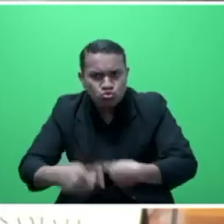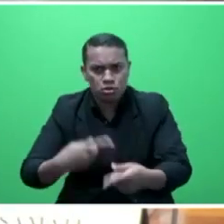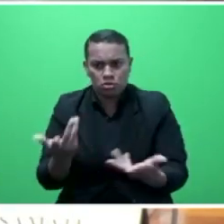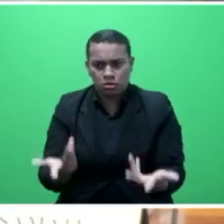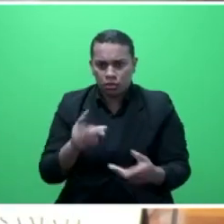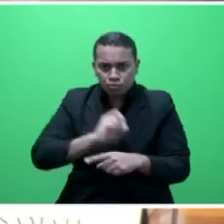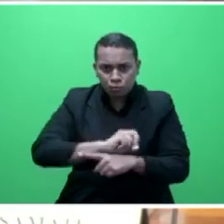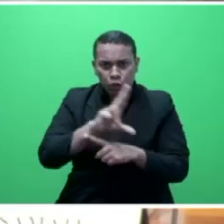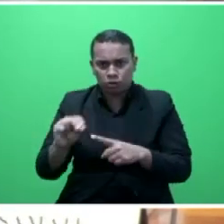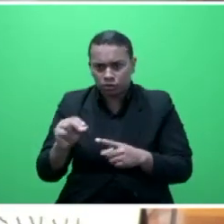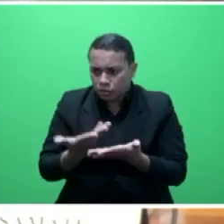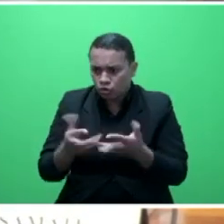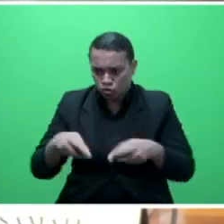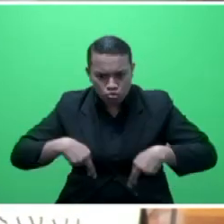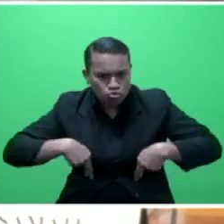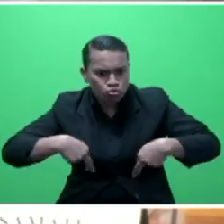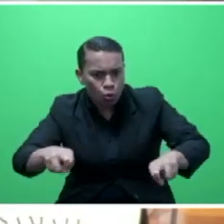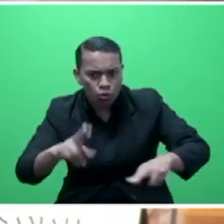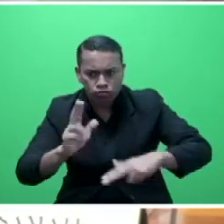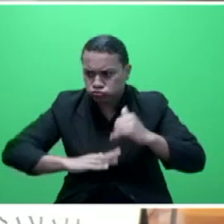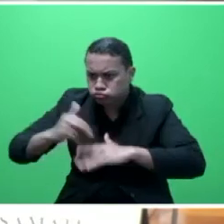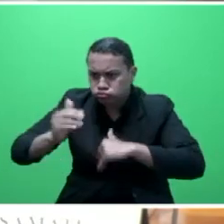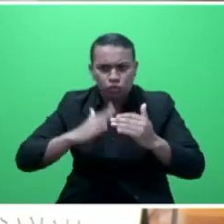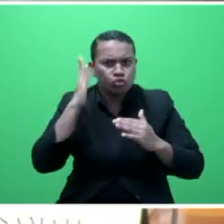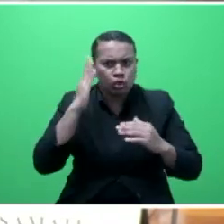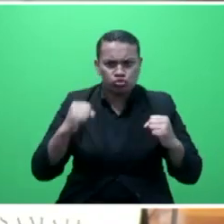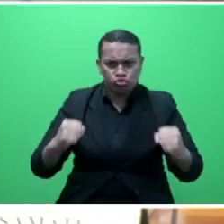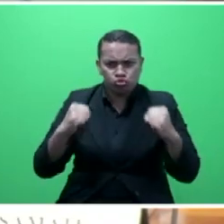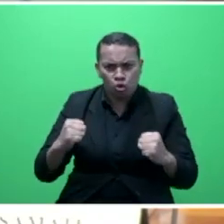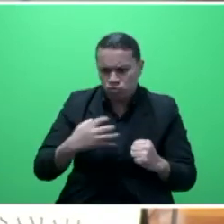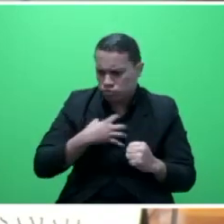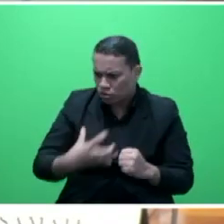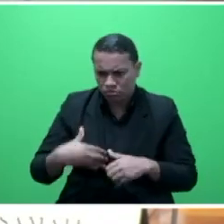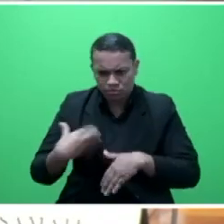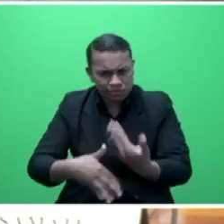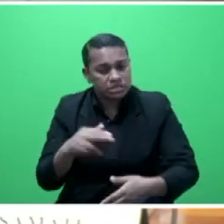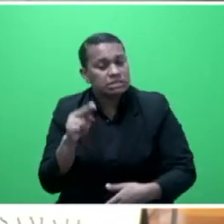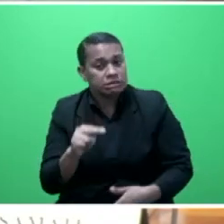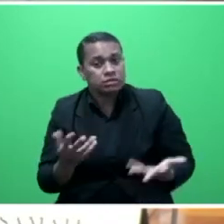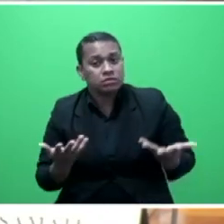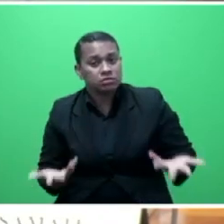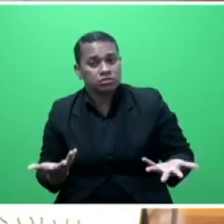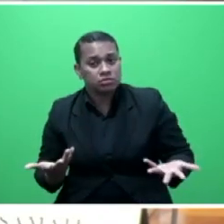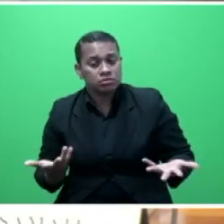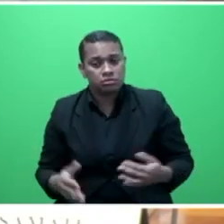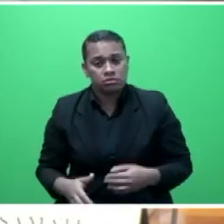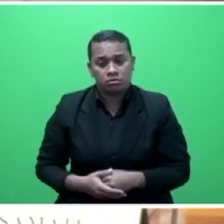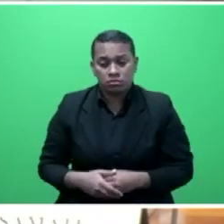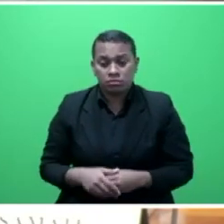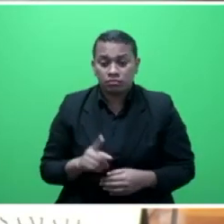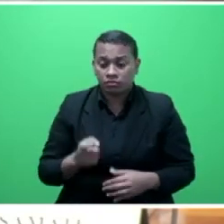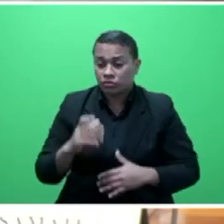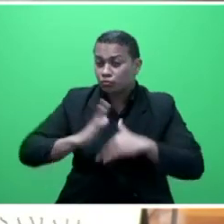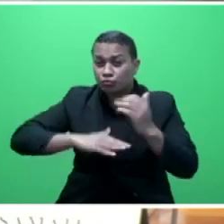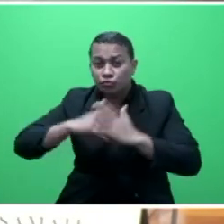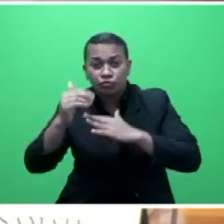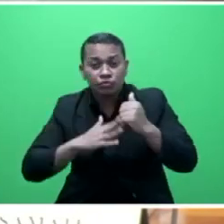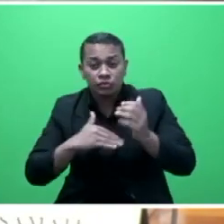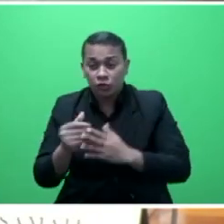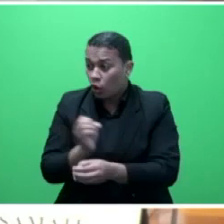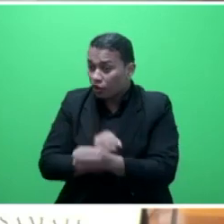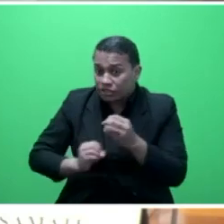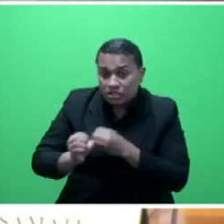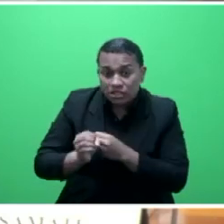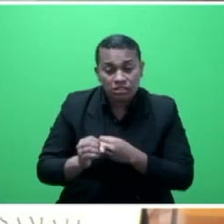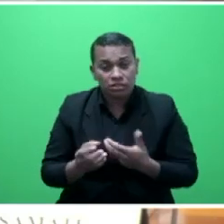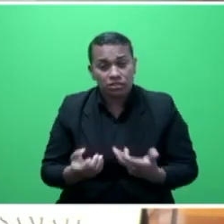of which can employ Fijians today. Completing a newly built office complex or building a new apartment